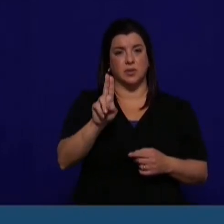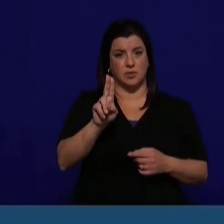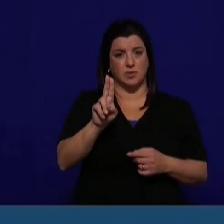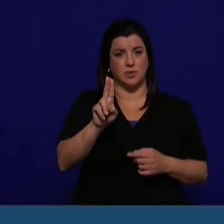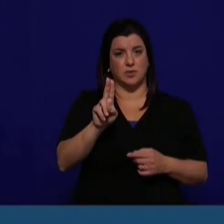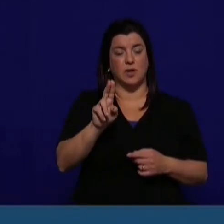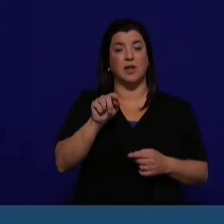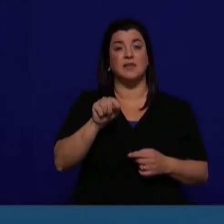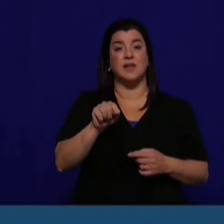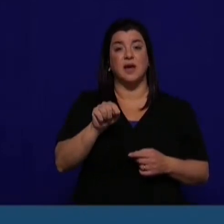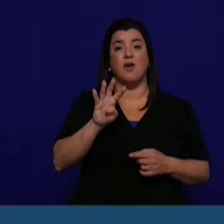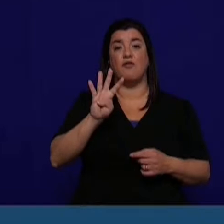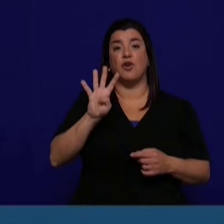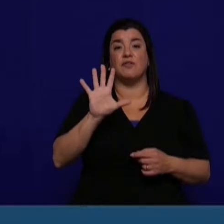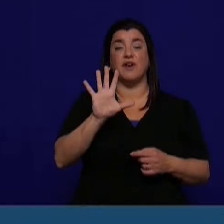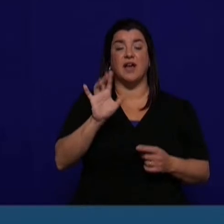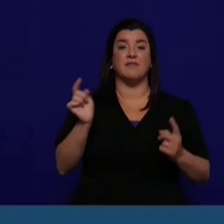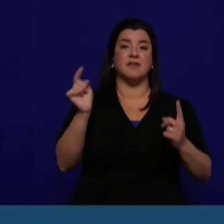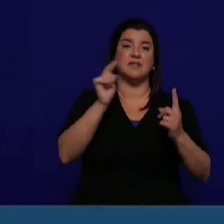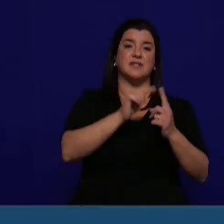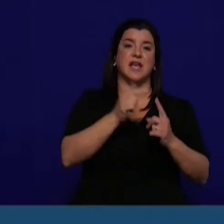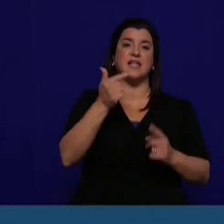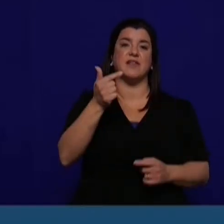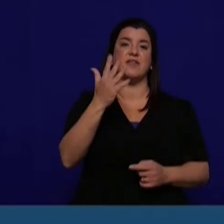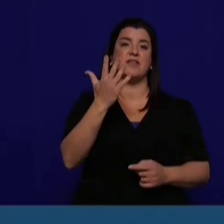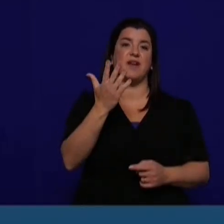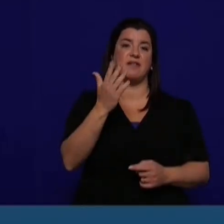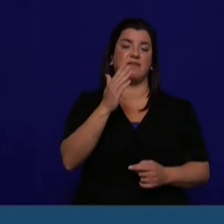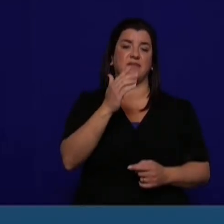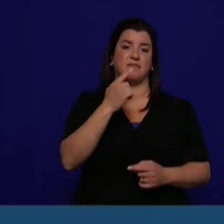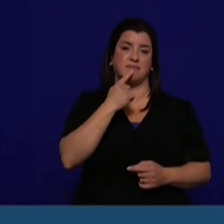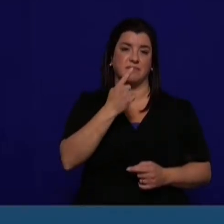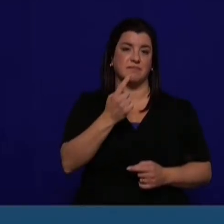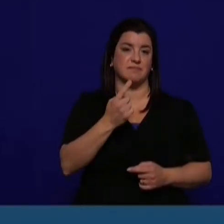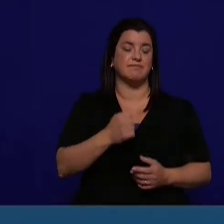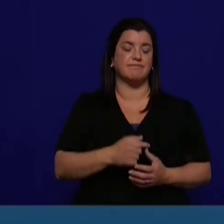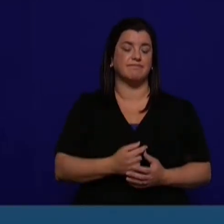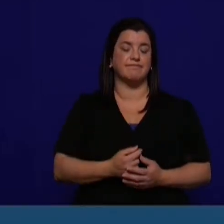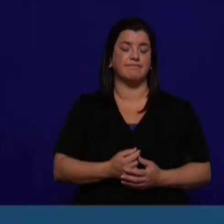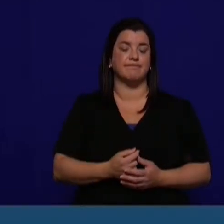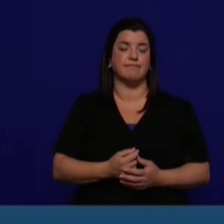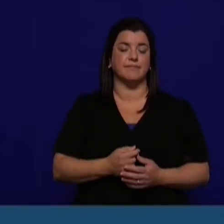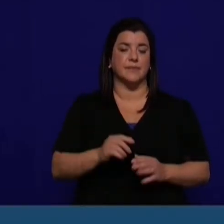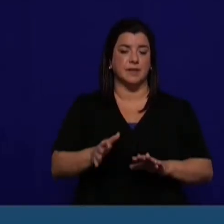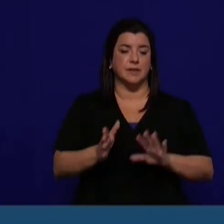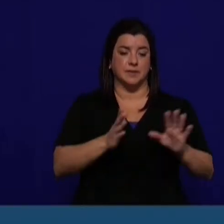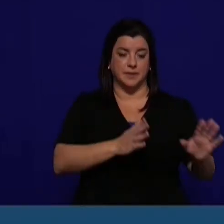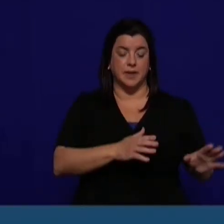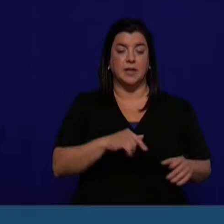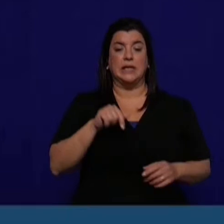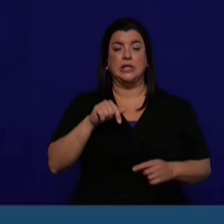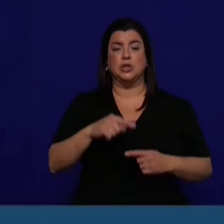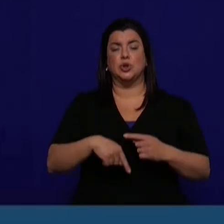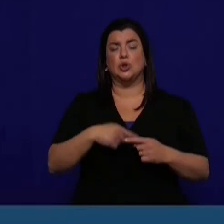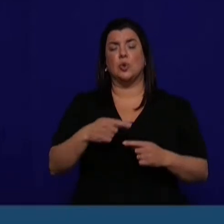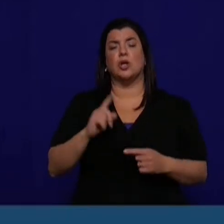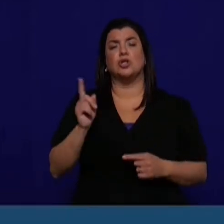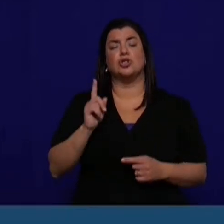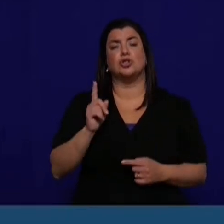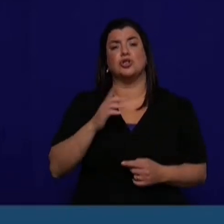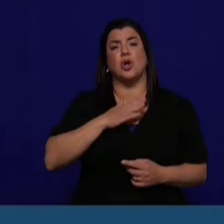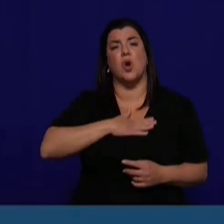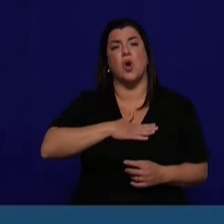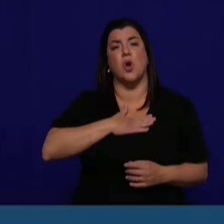to 75 years bħalissa. Fuq is-side effects li semmejt li jkunu il-sintomi